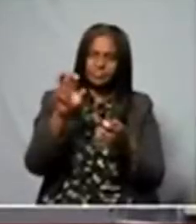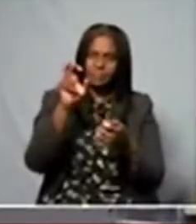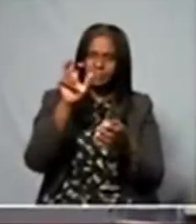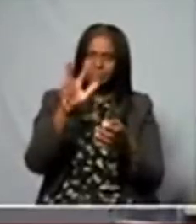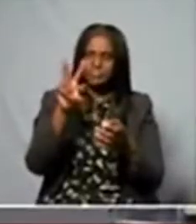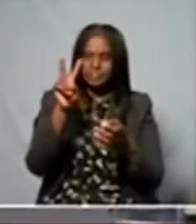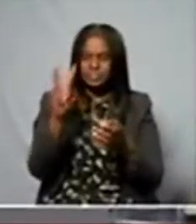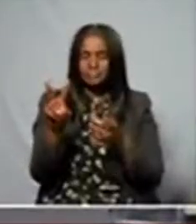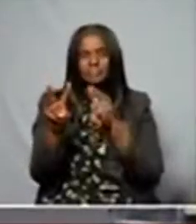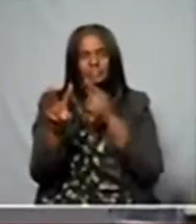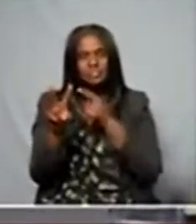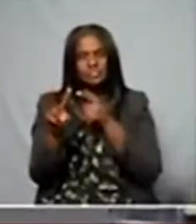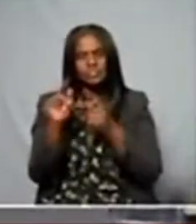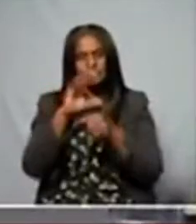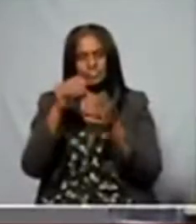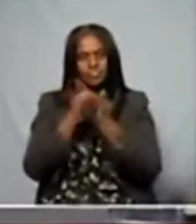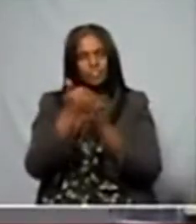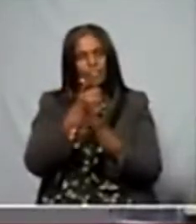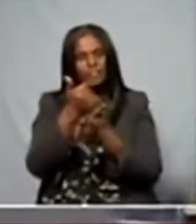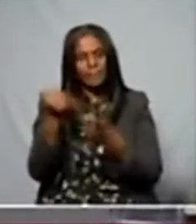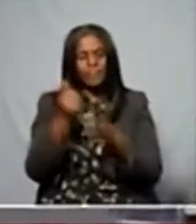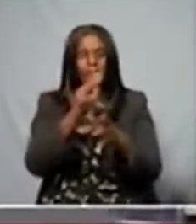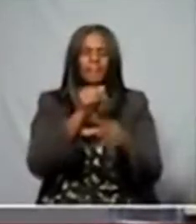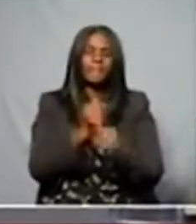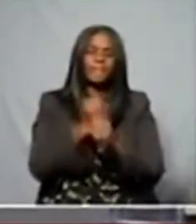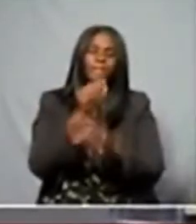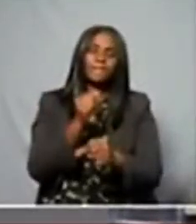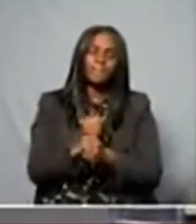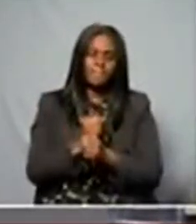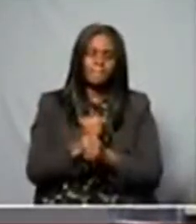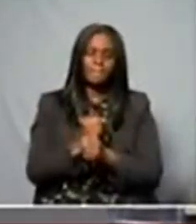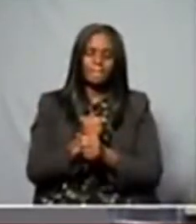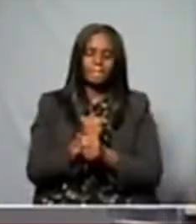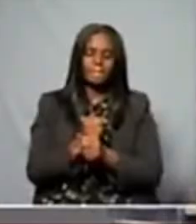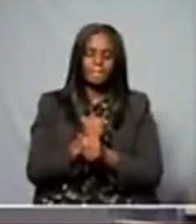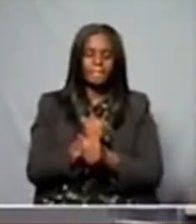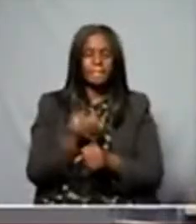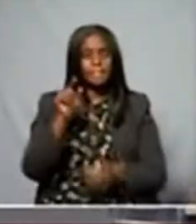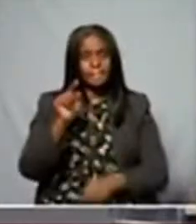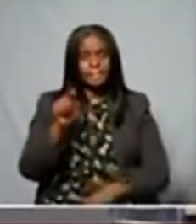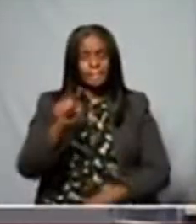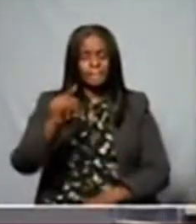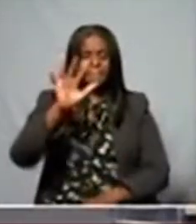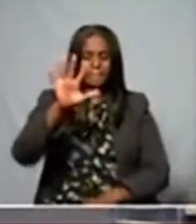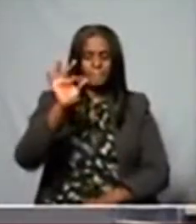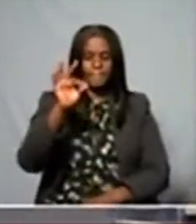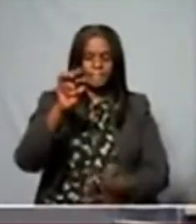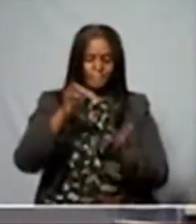251,332 were other receivables. Of the